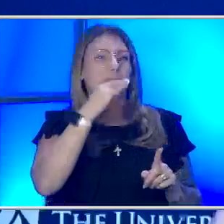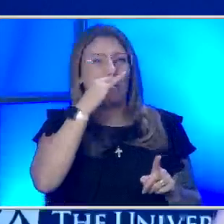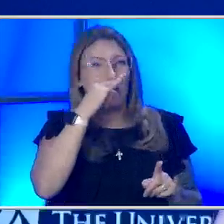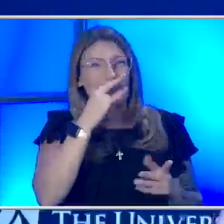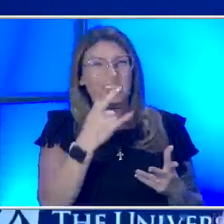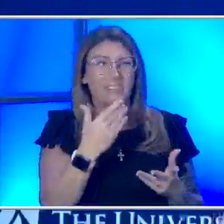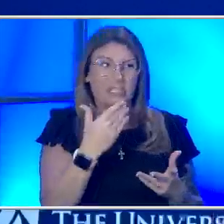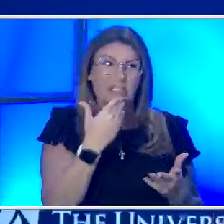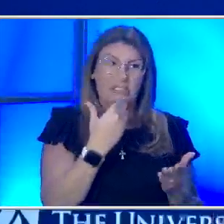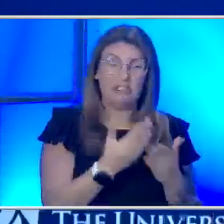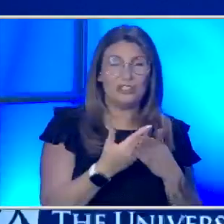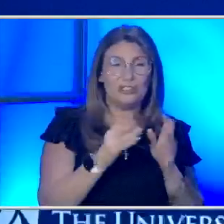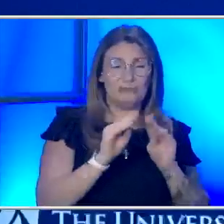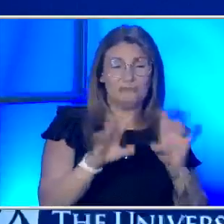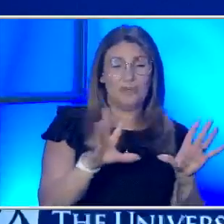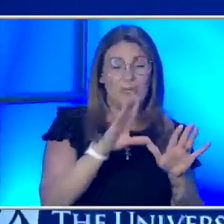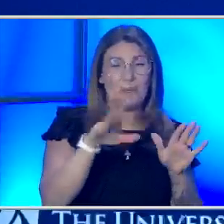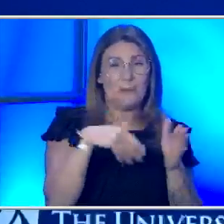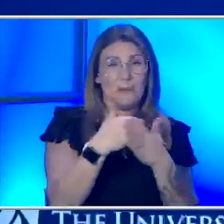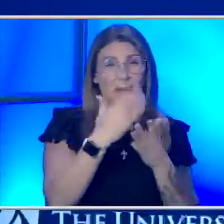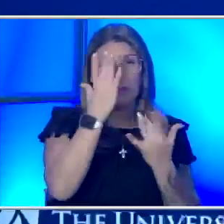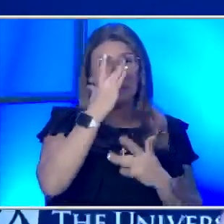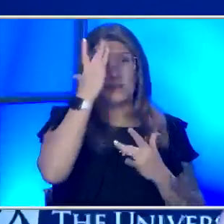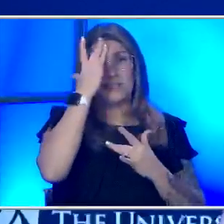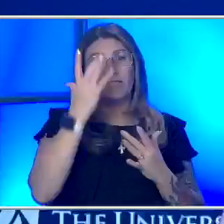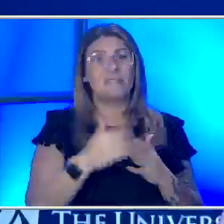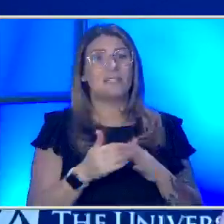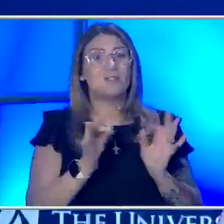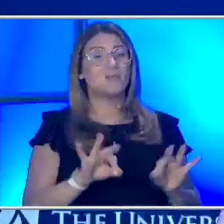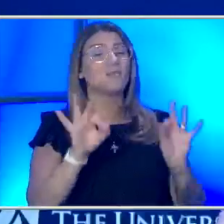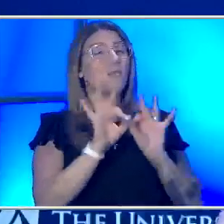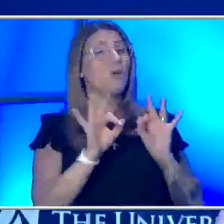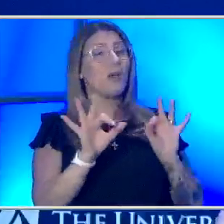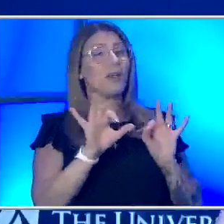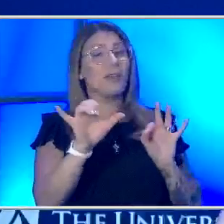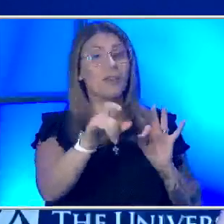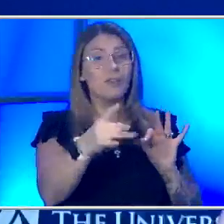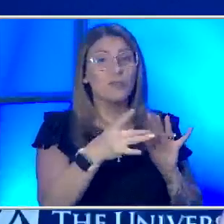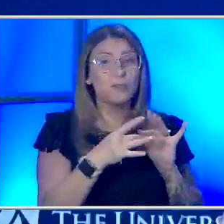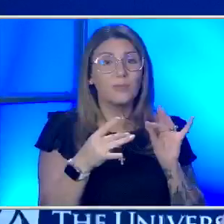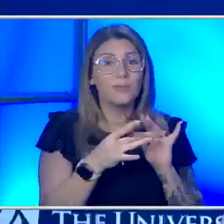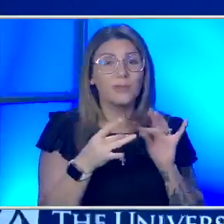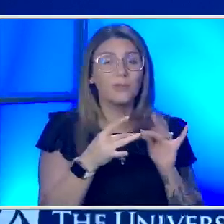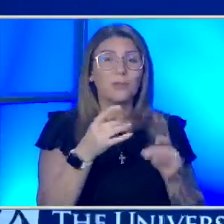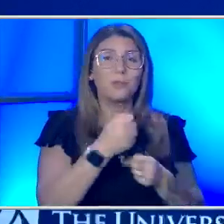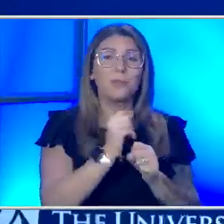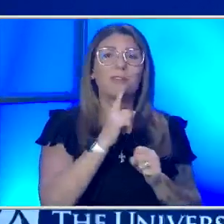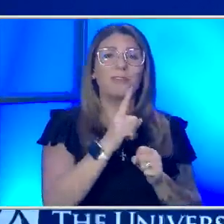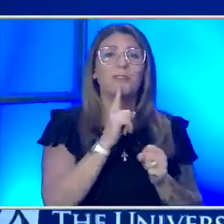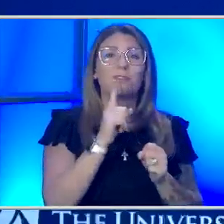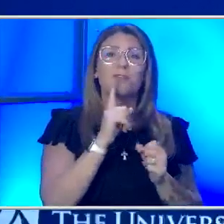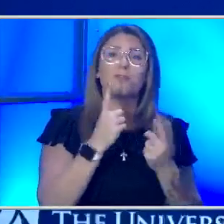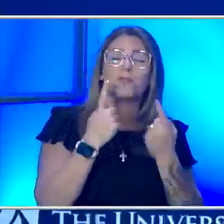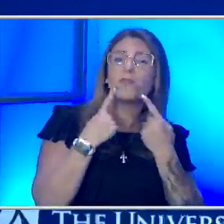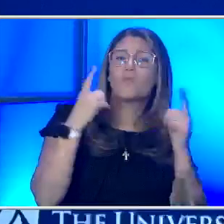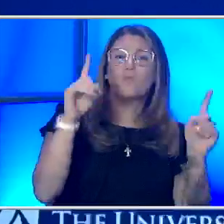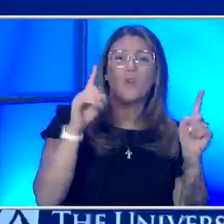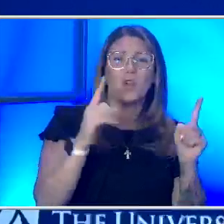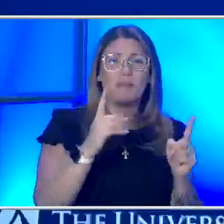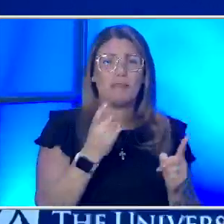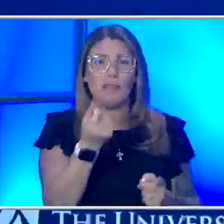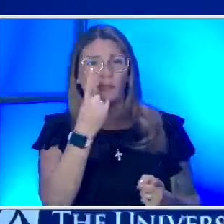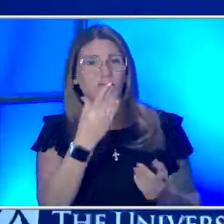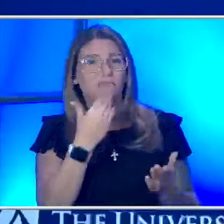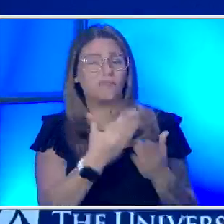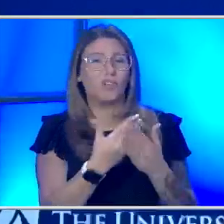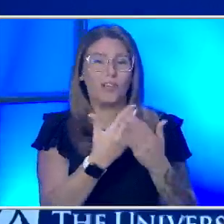all diseases. So it is vitally important, just as you said, make sure you're working with them to understand good hand hygiene, doing it prior to